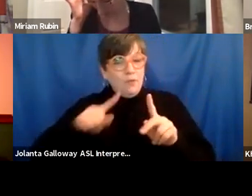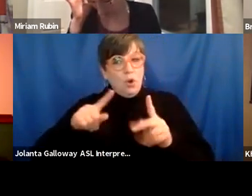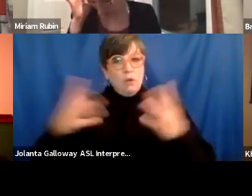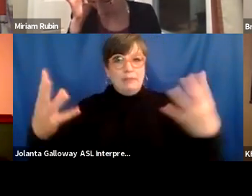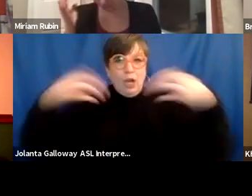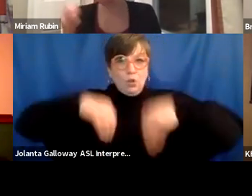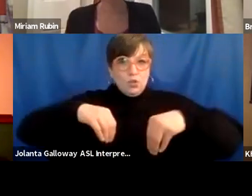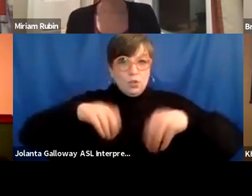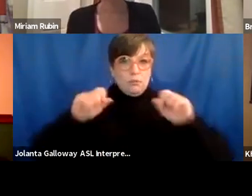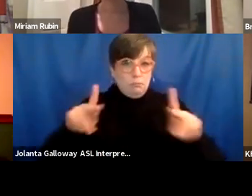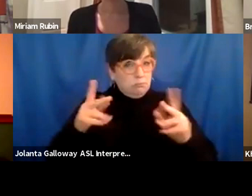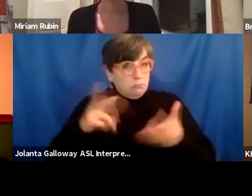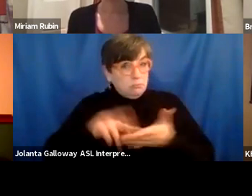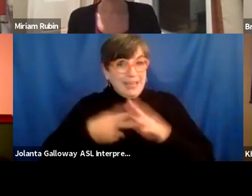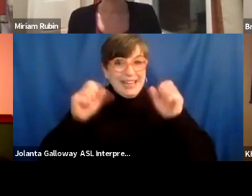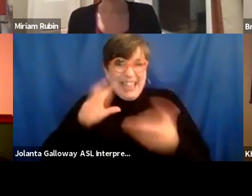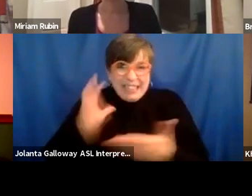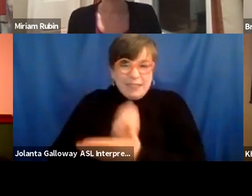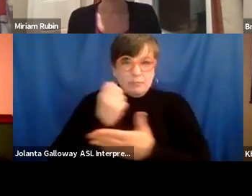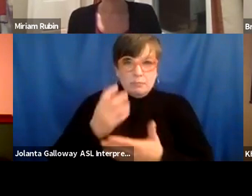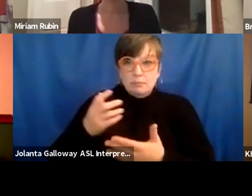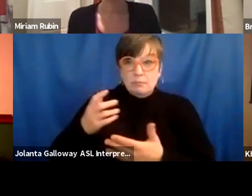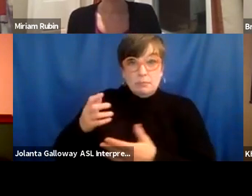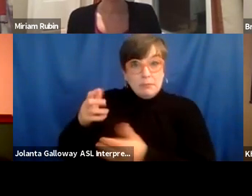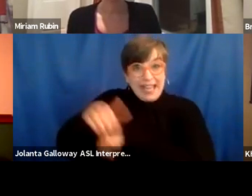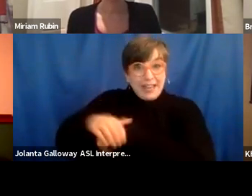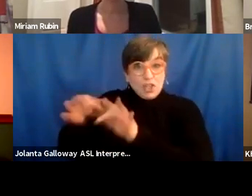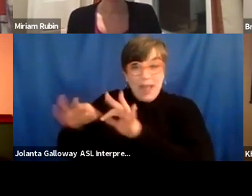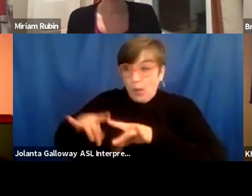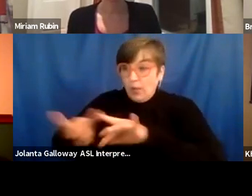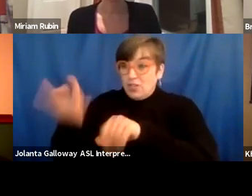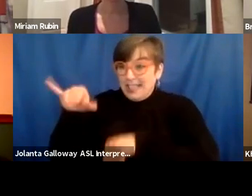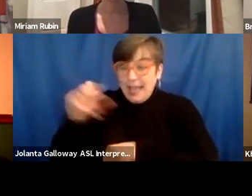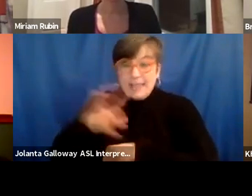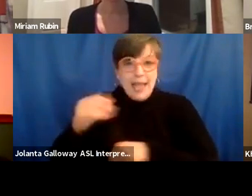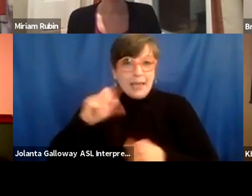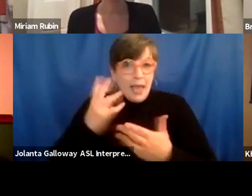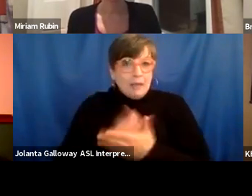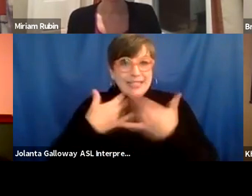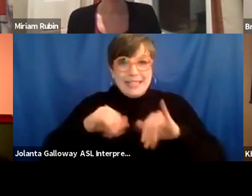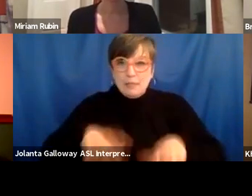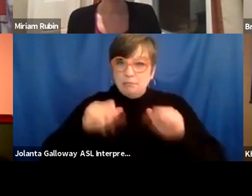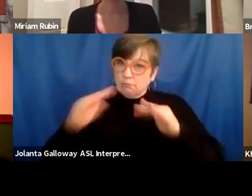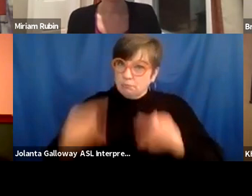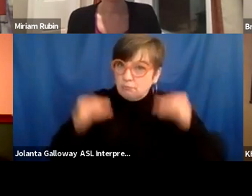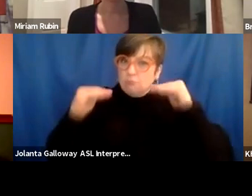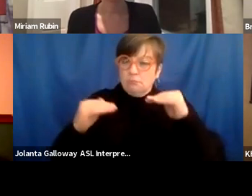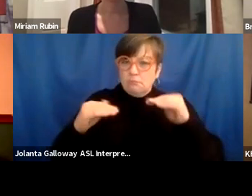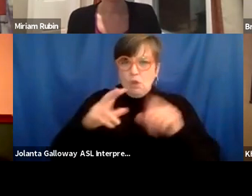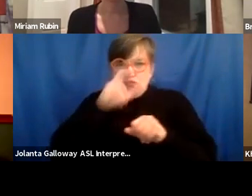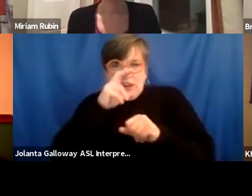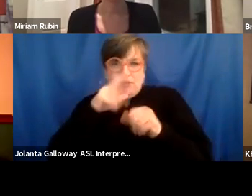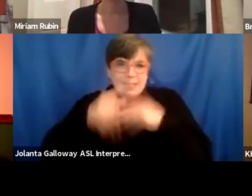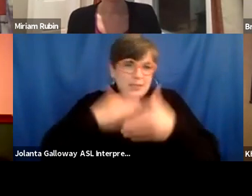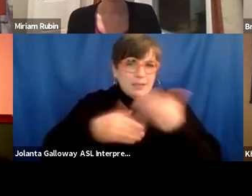for students to access rigor who are in EL and our particular students who are both EL and special ed categorized? So